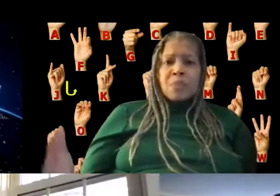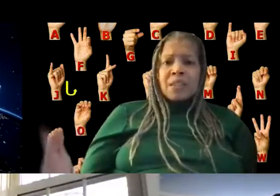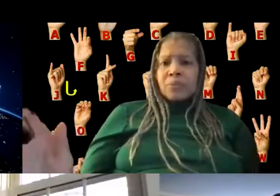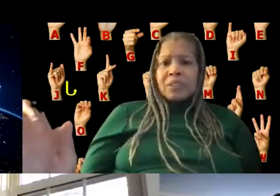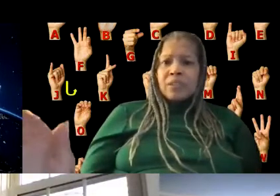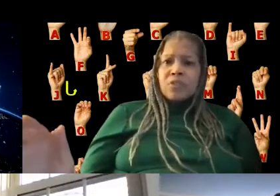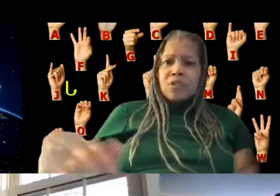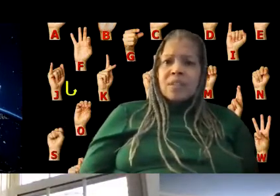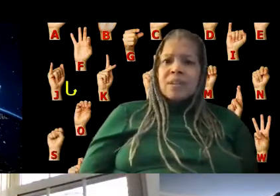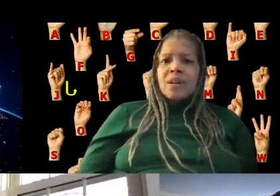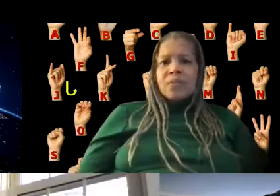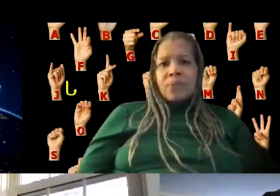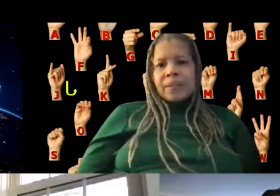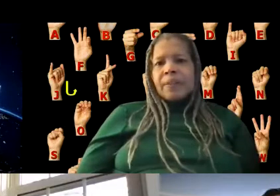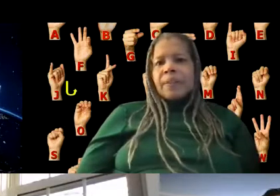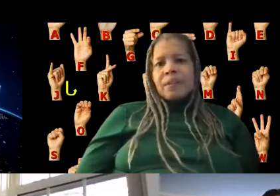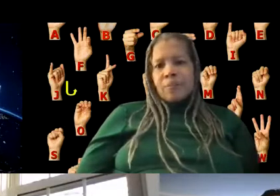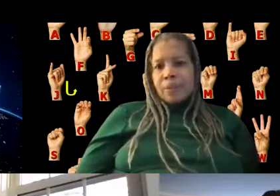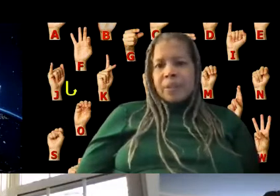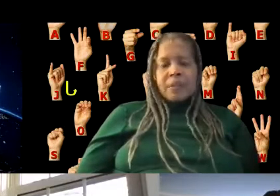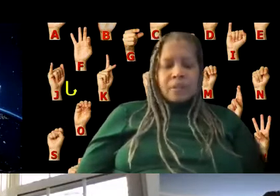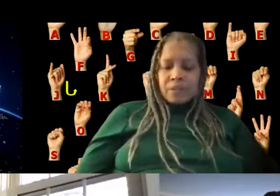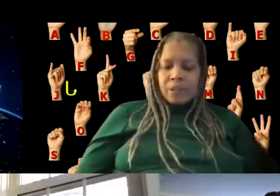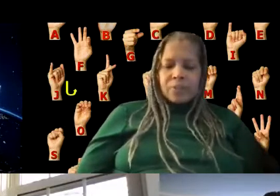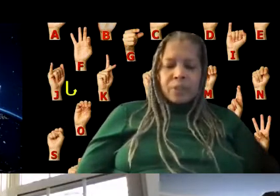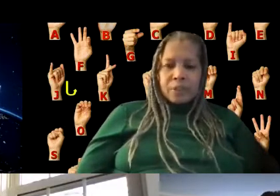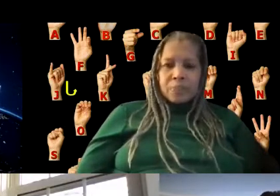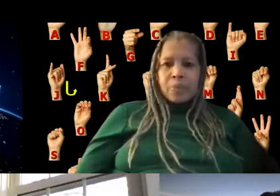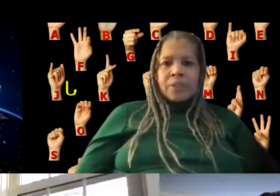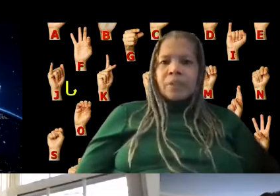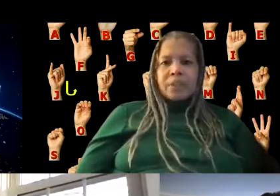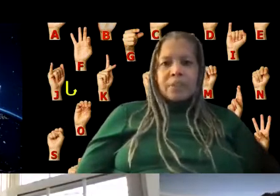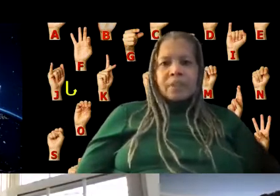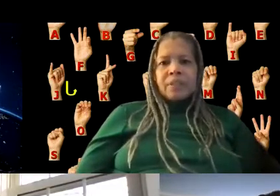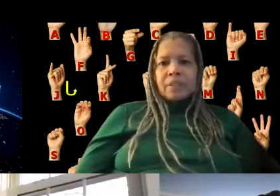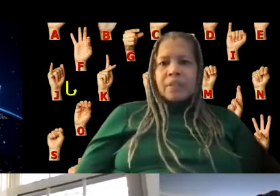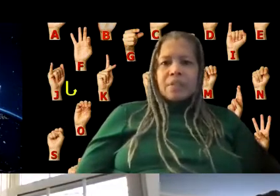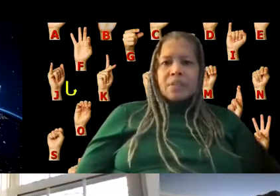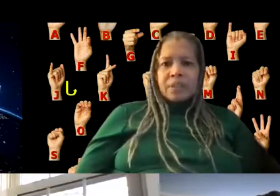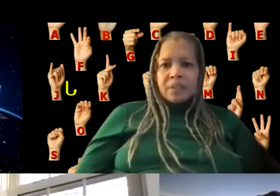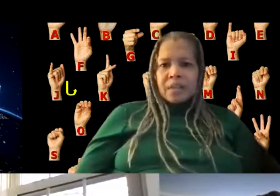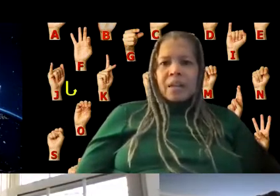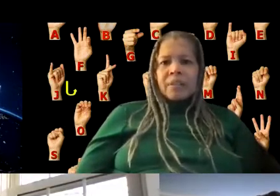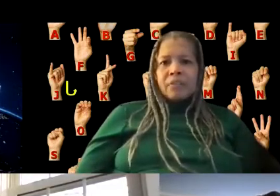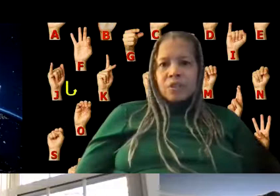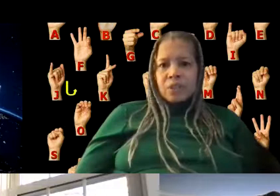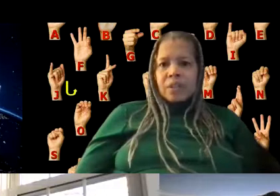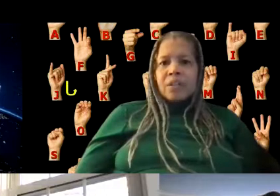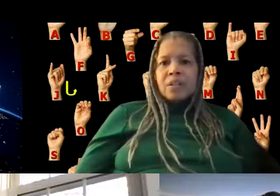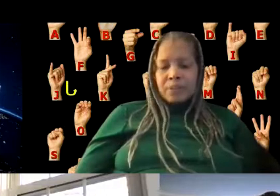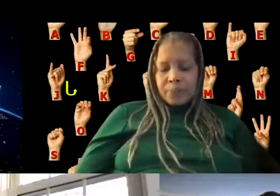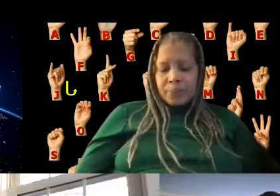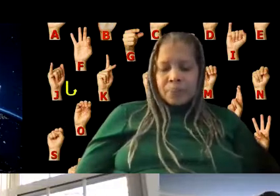that's true, but that's what the literature says. So I think that your point, Karen, is a very, very good point. There are lots of things that are not necessarily designed